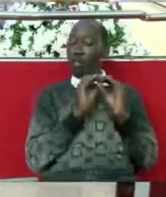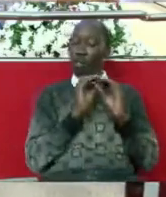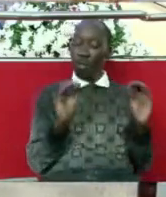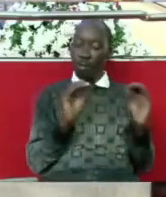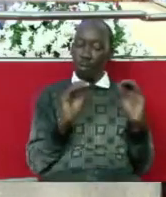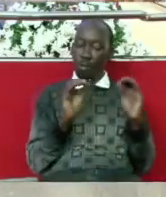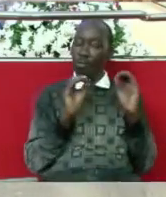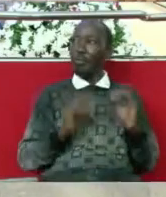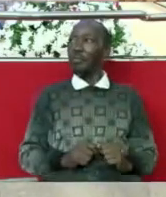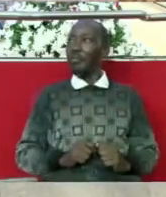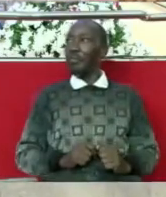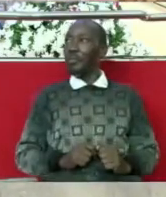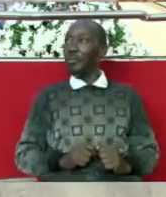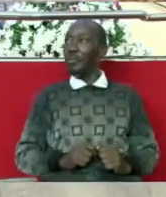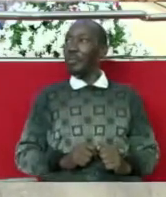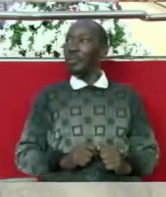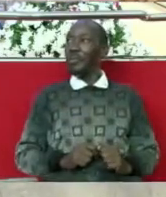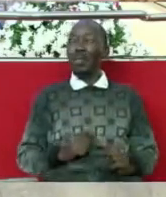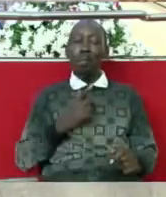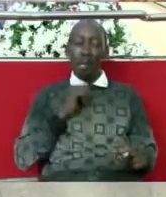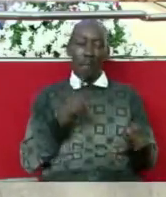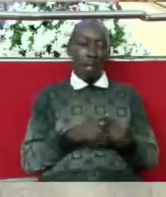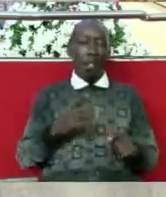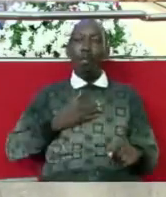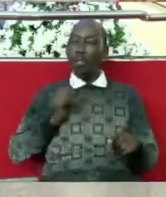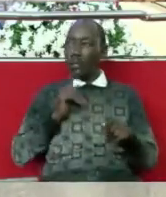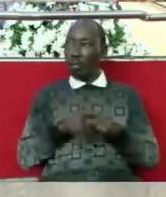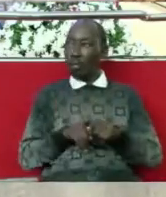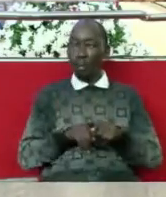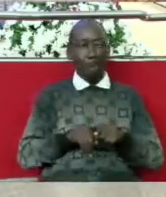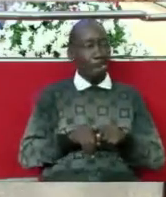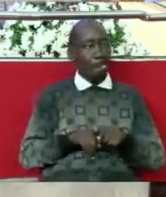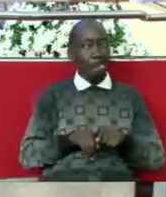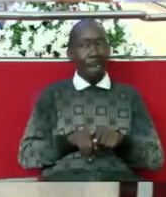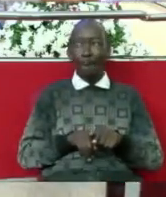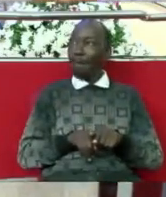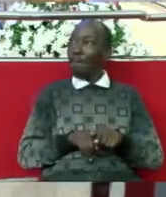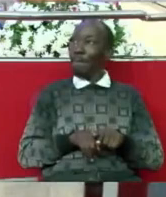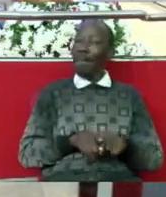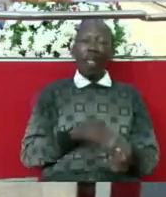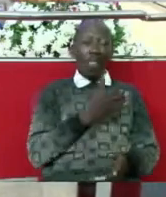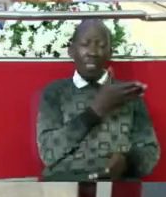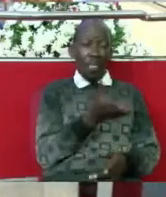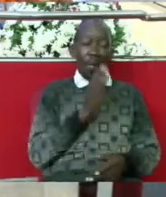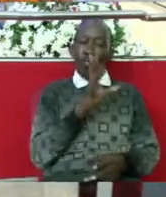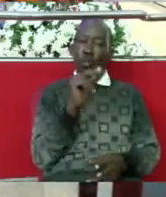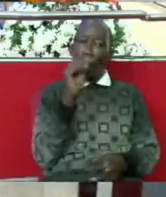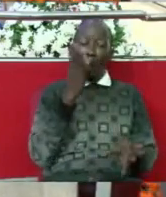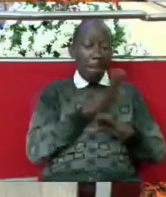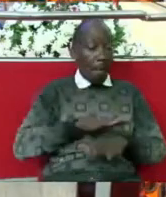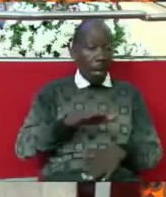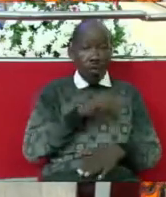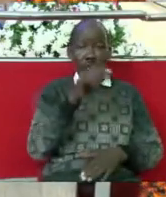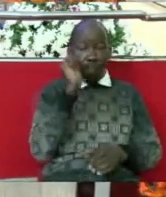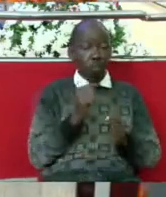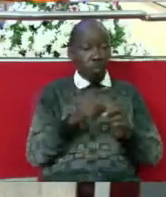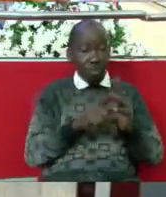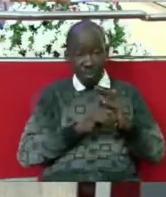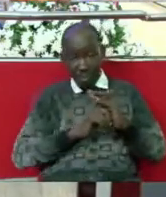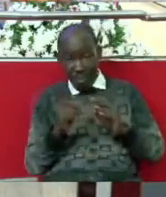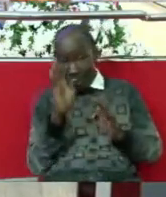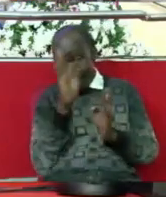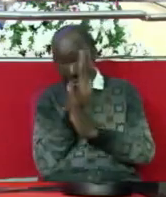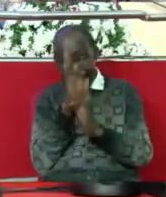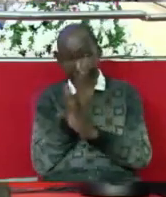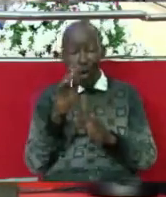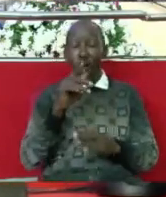know us, nobody will see us. My brother, my sister, ndugu yangu, dada yangu, there is no place you can run and go to without